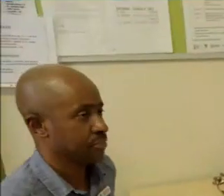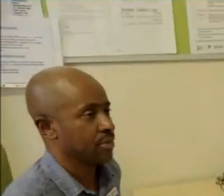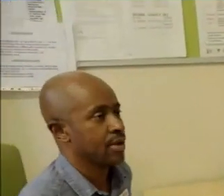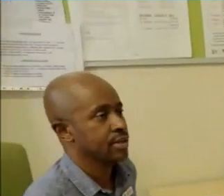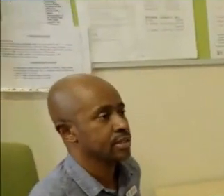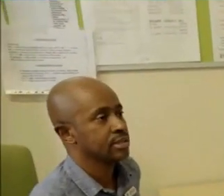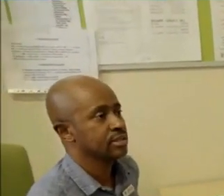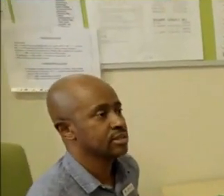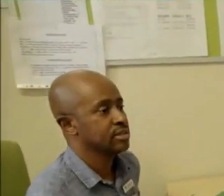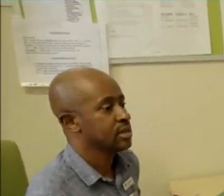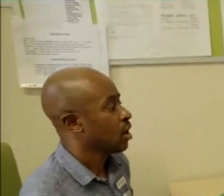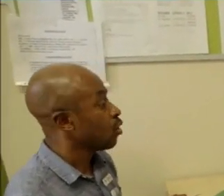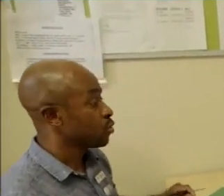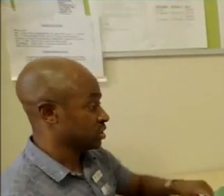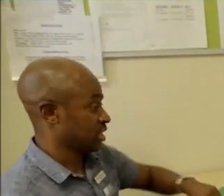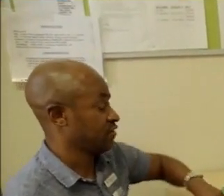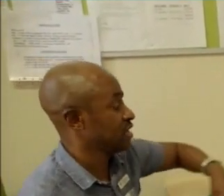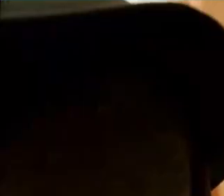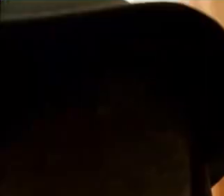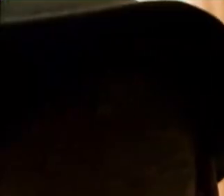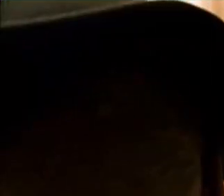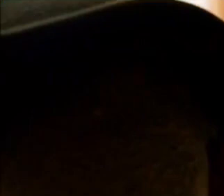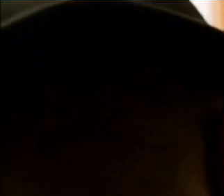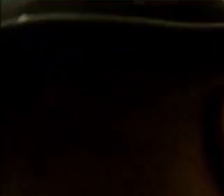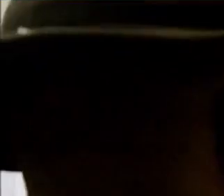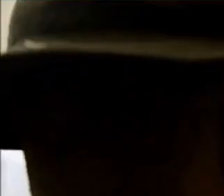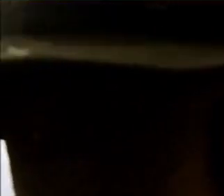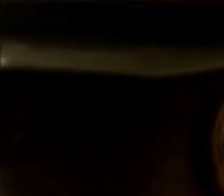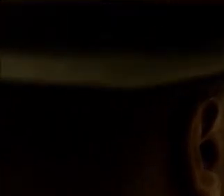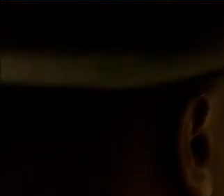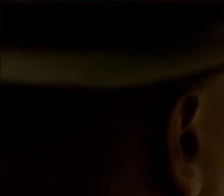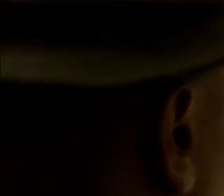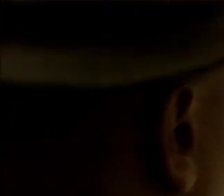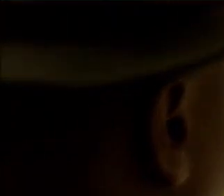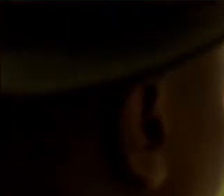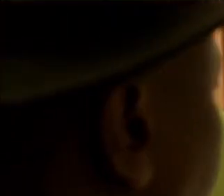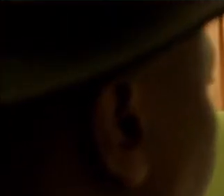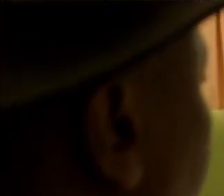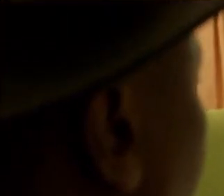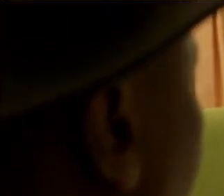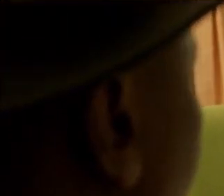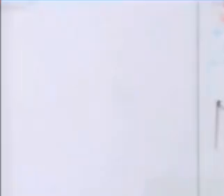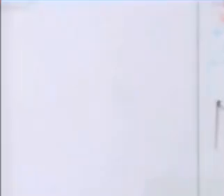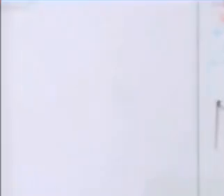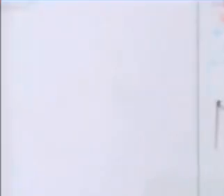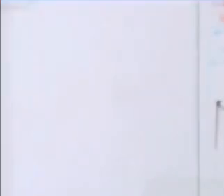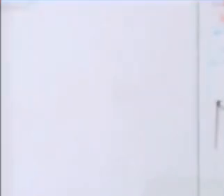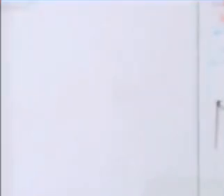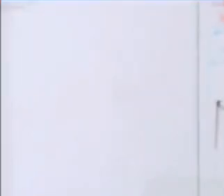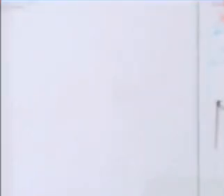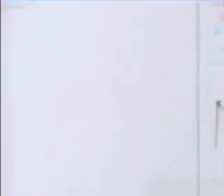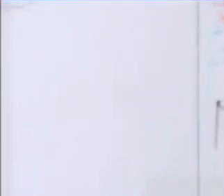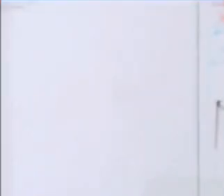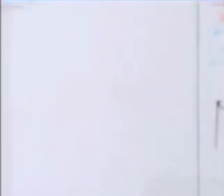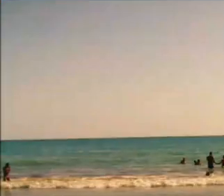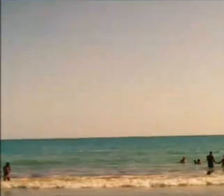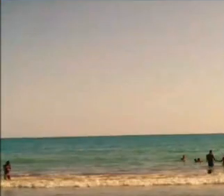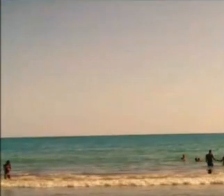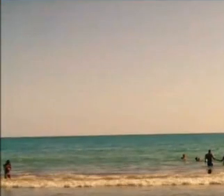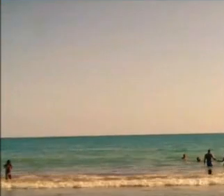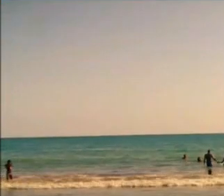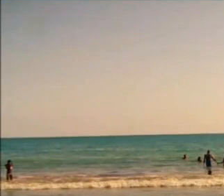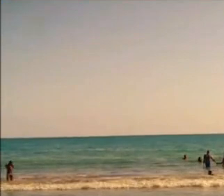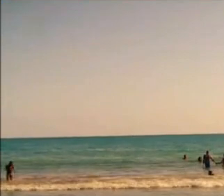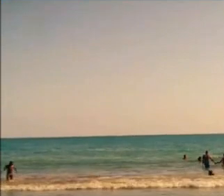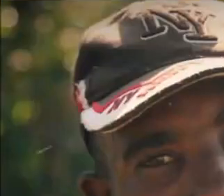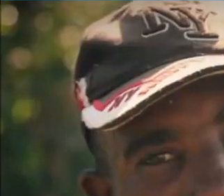less likely to know their status, practice consistent prevention, or access treatment. HIV self-testing will play a very